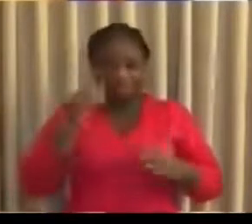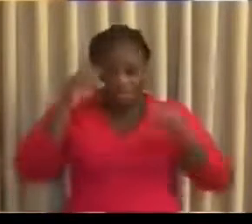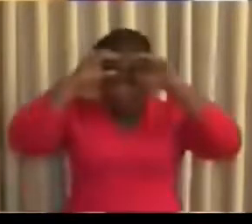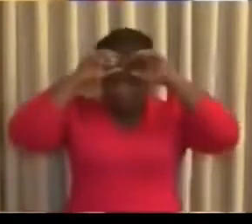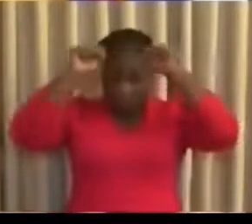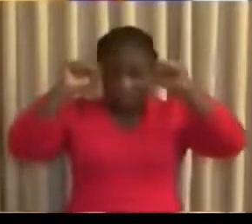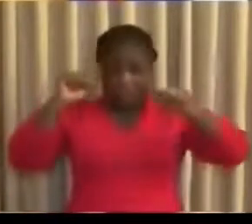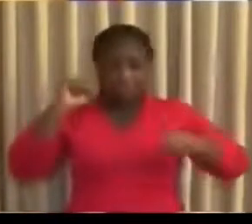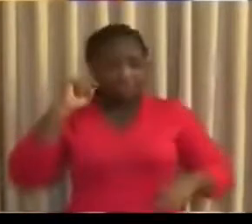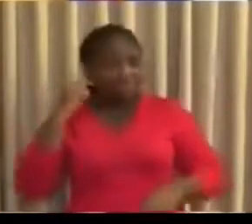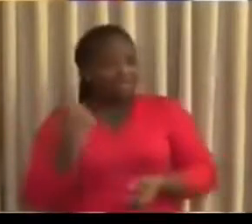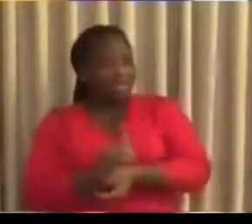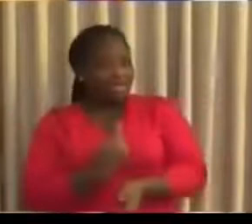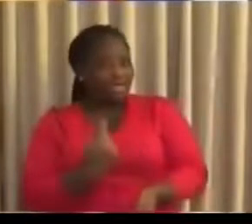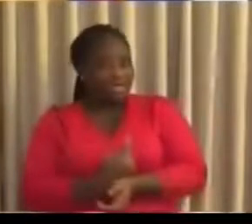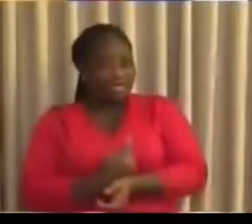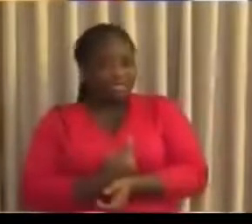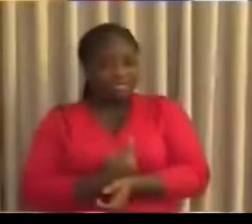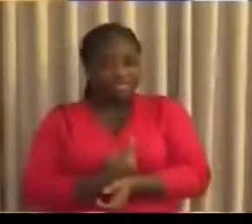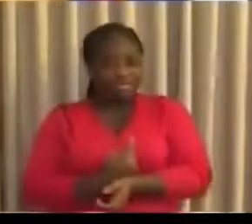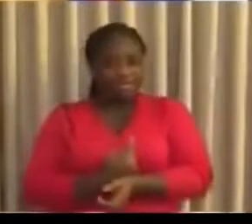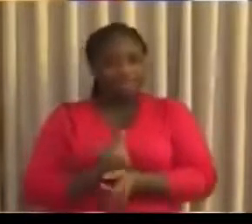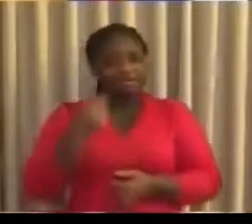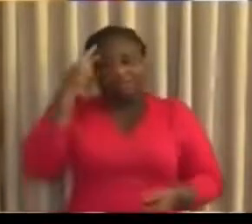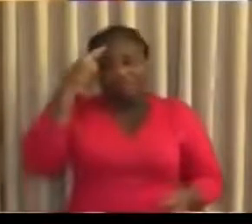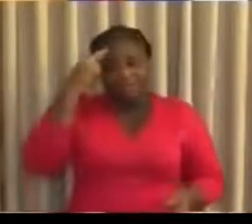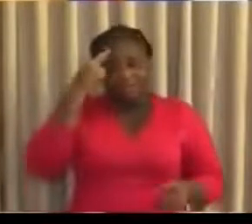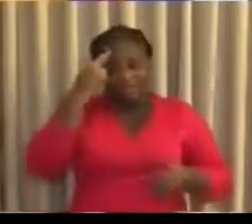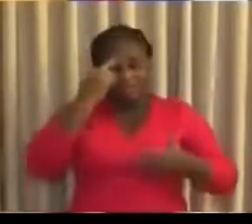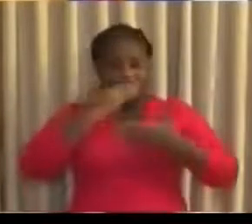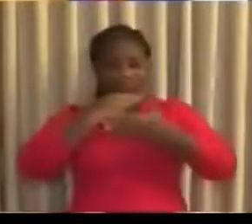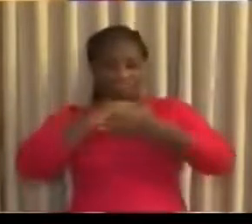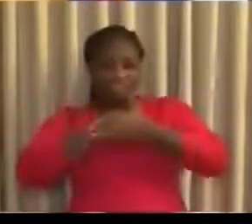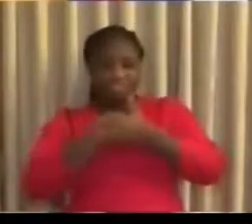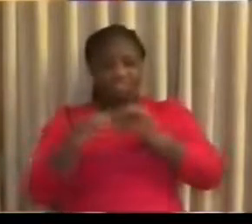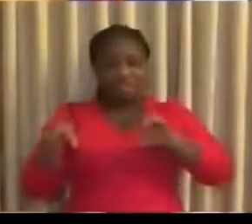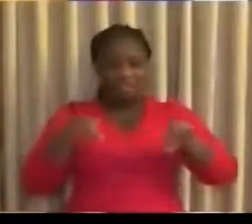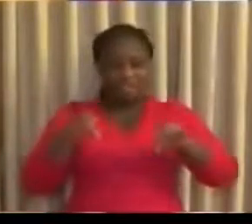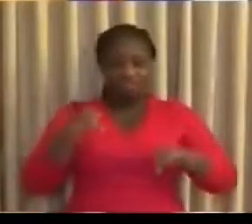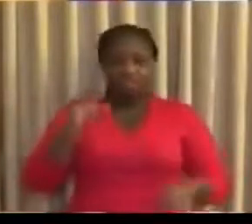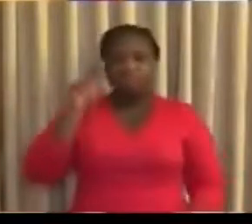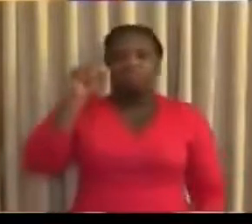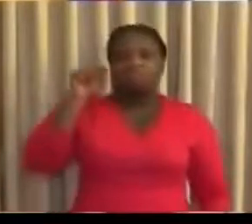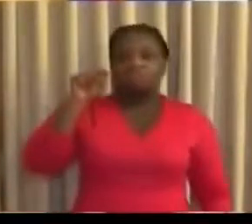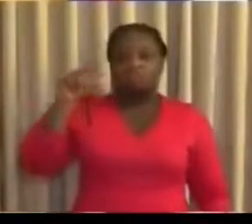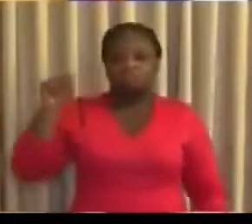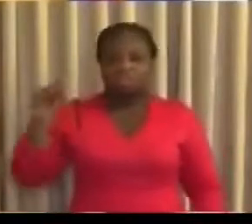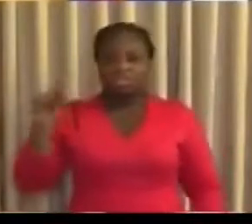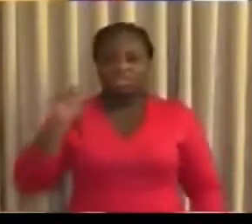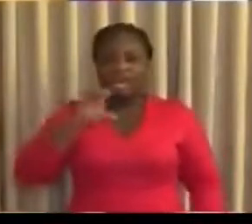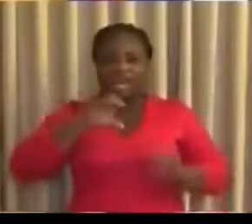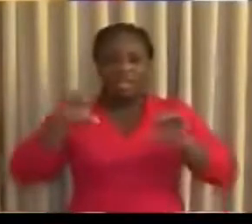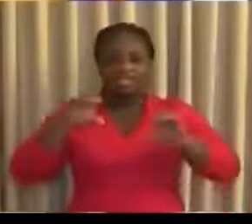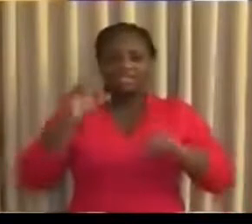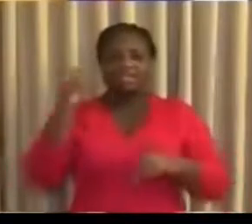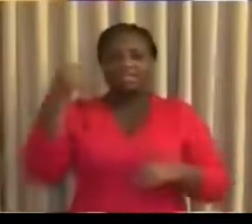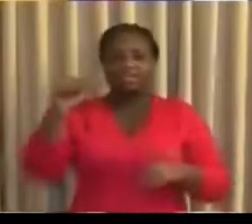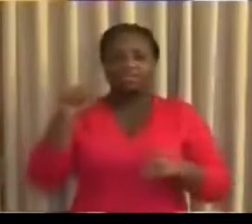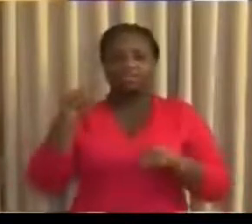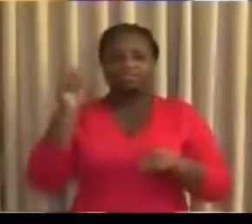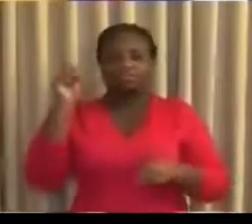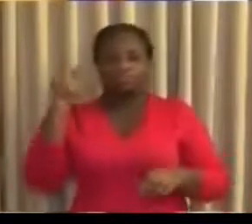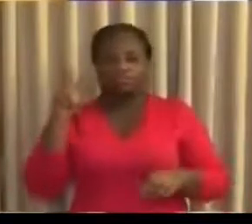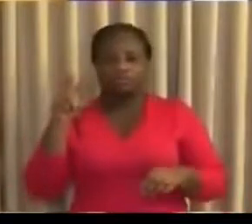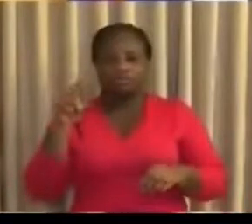Republic under the Imposition of Restrictions Act, 2020 Act 1012, restrictions